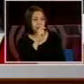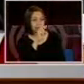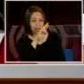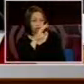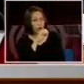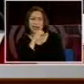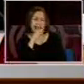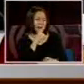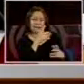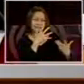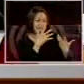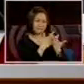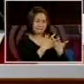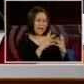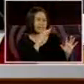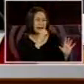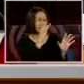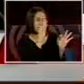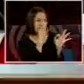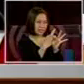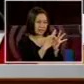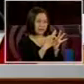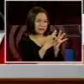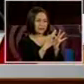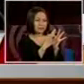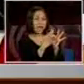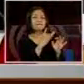improper in the sense that